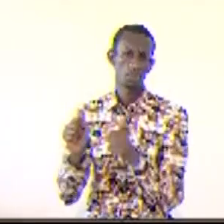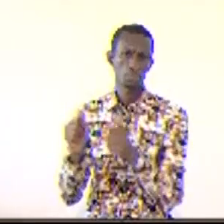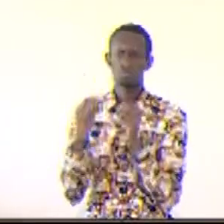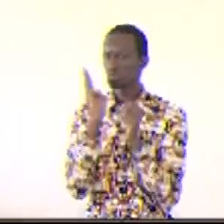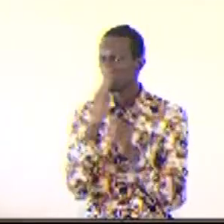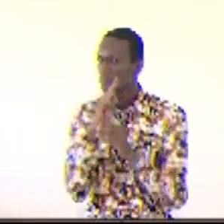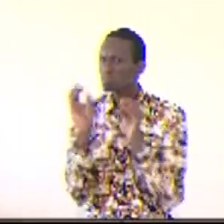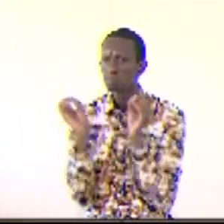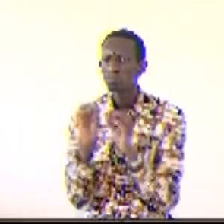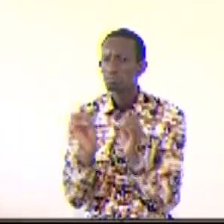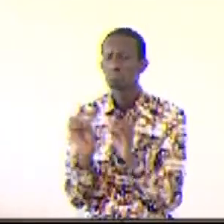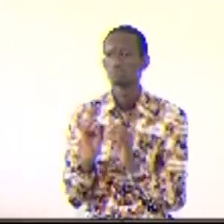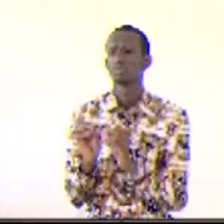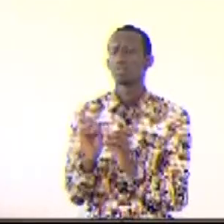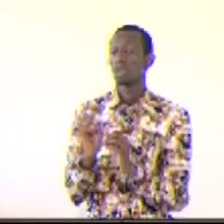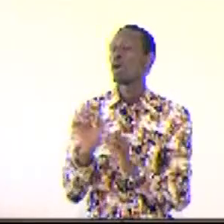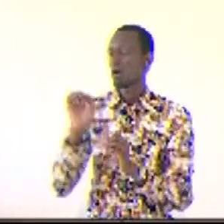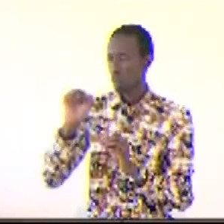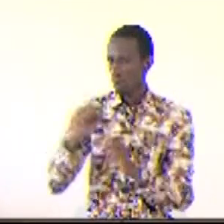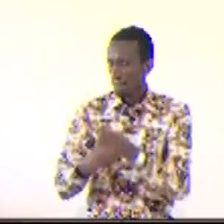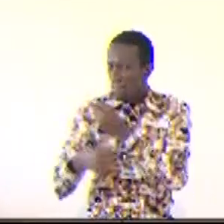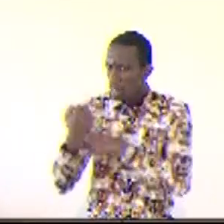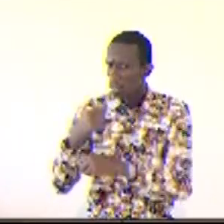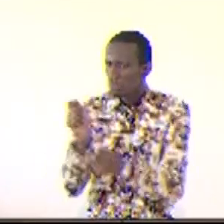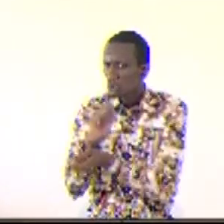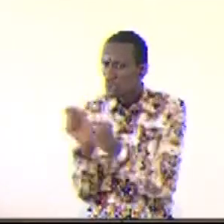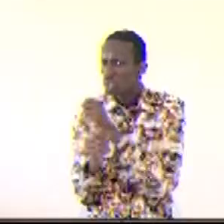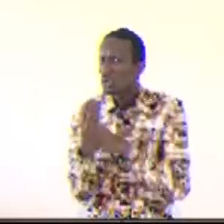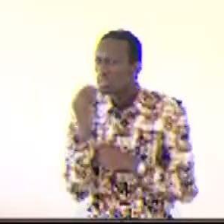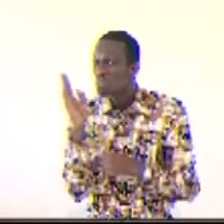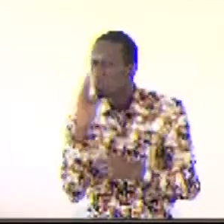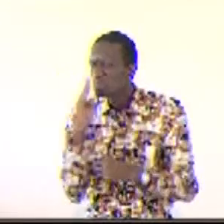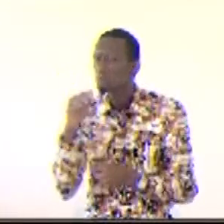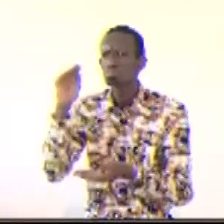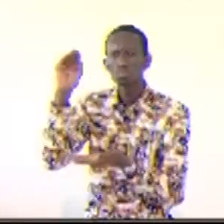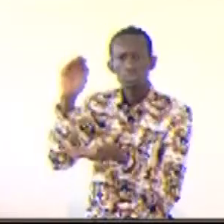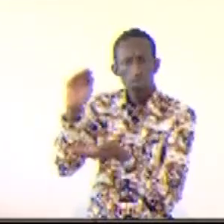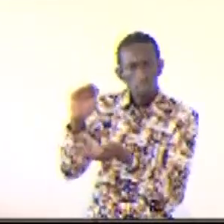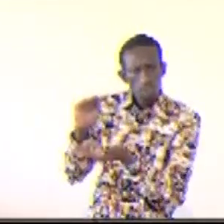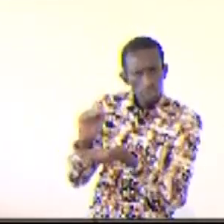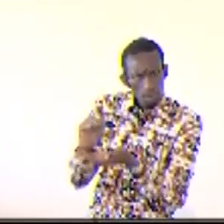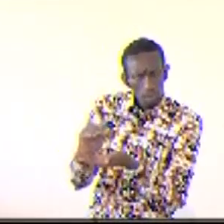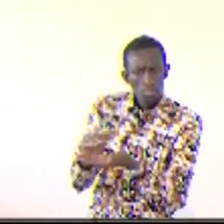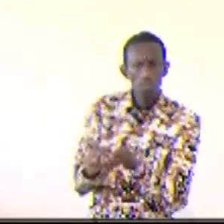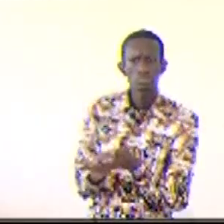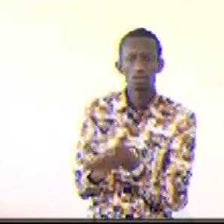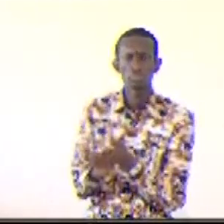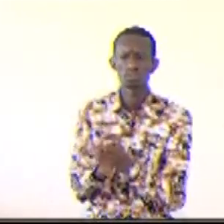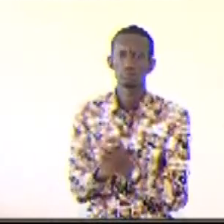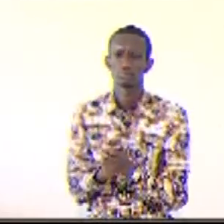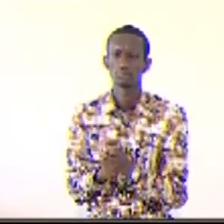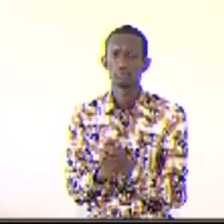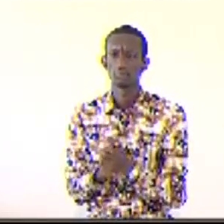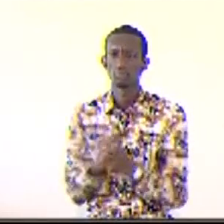reduces. And therefore, the food in the fridge takes longer time than at